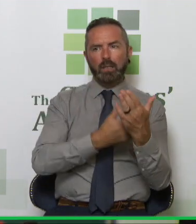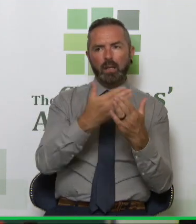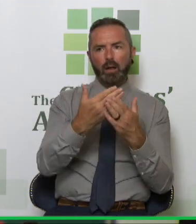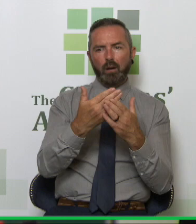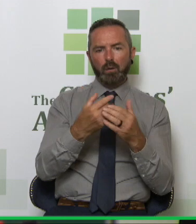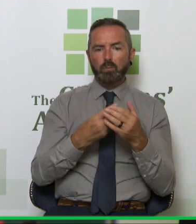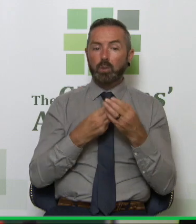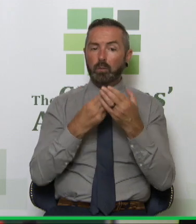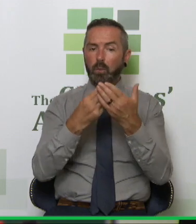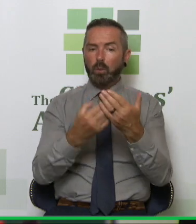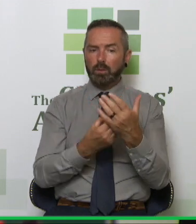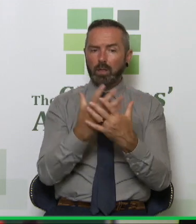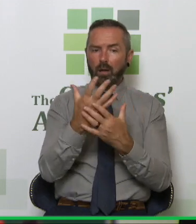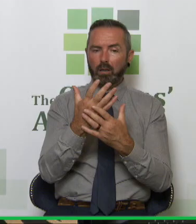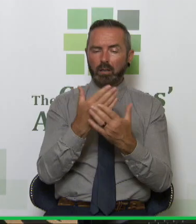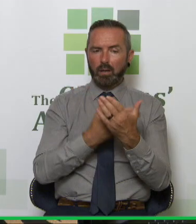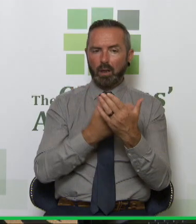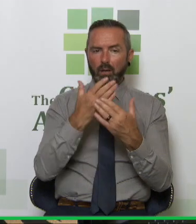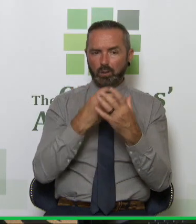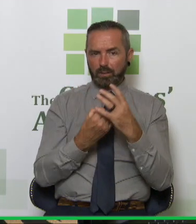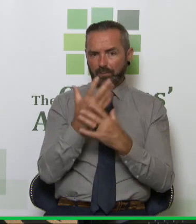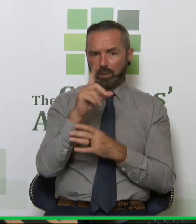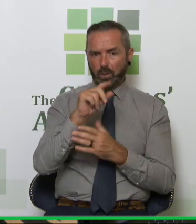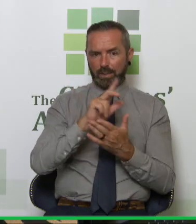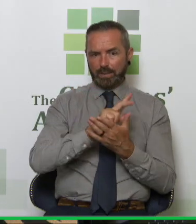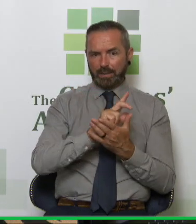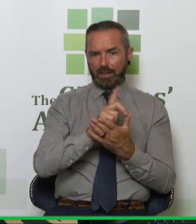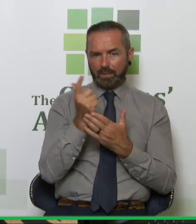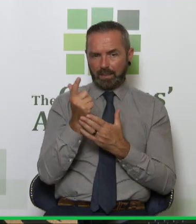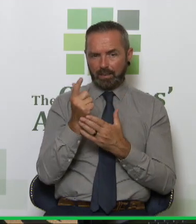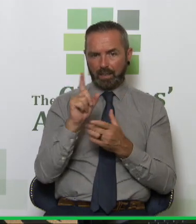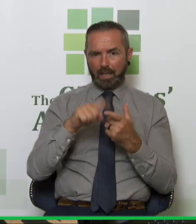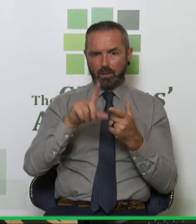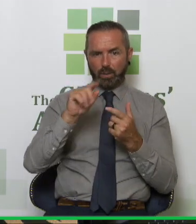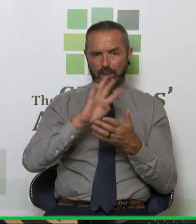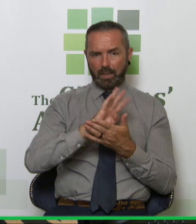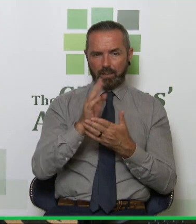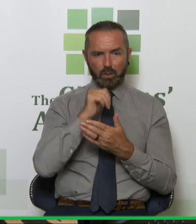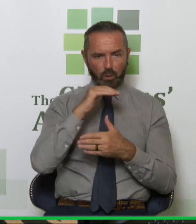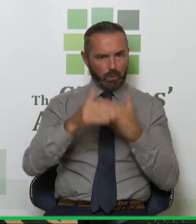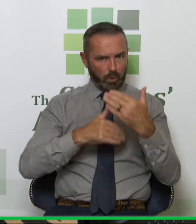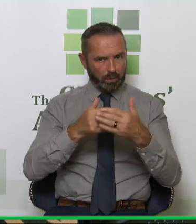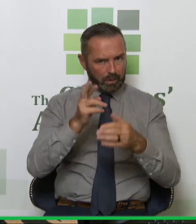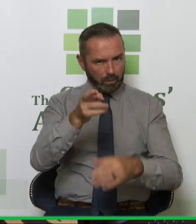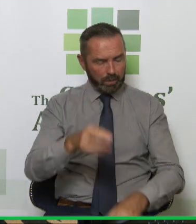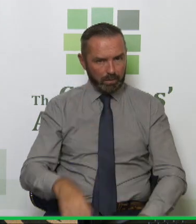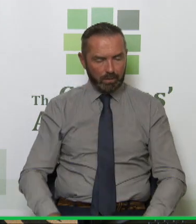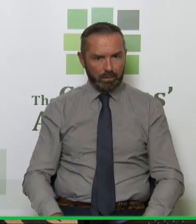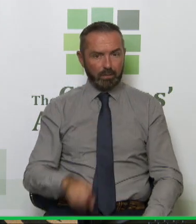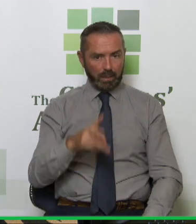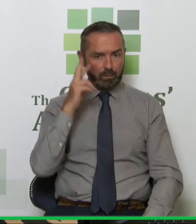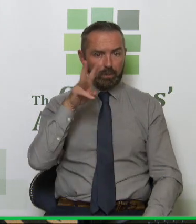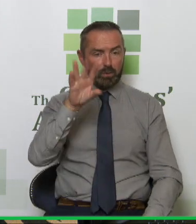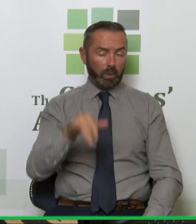proposed legislation that was developed in 2017 and agreed by government in 2019 hasn't progressed anywhere? Is that's the reason why the